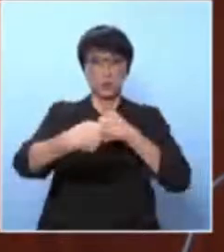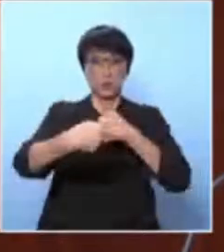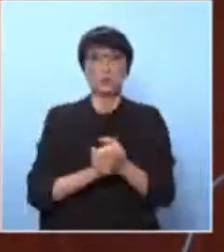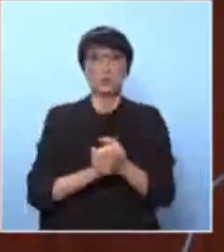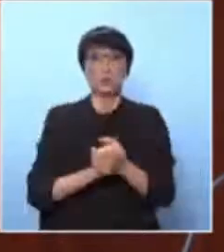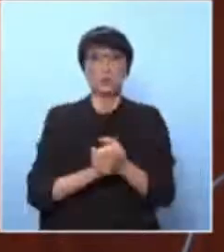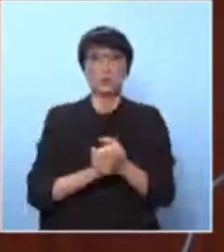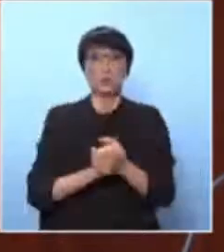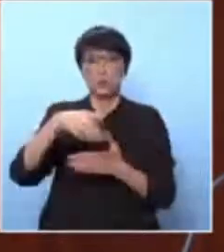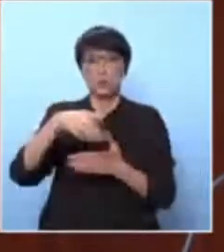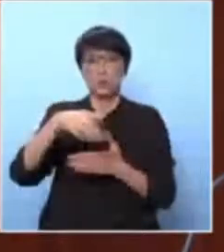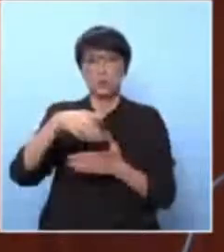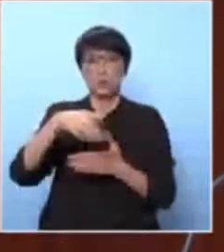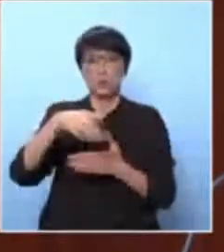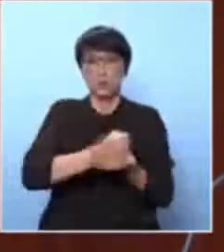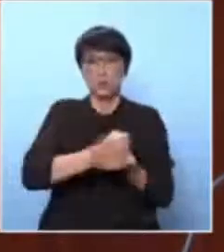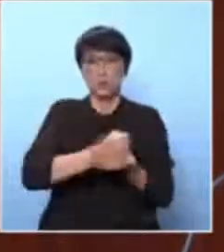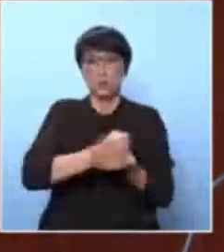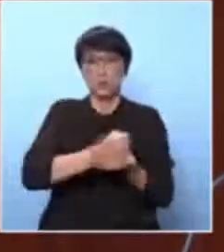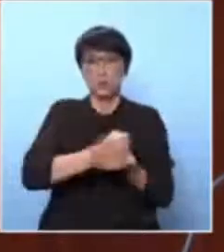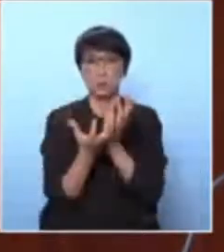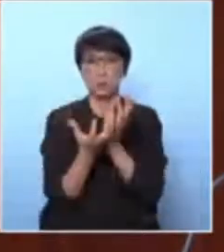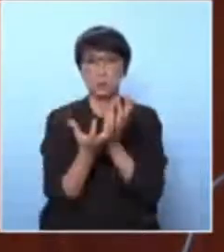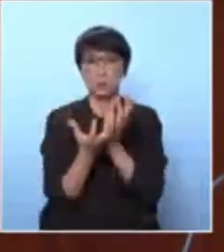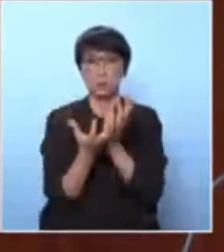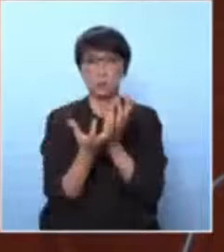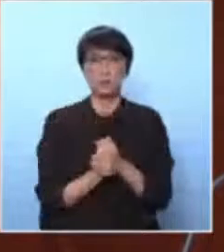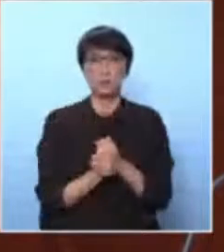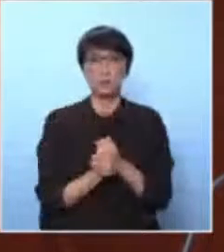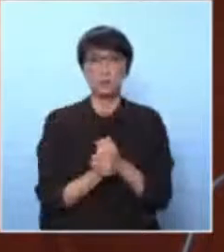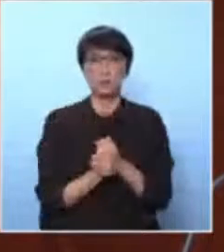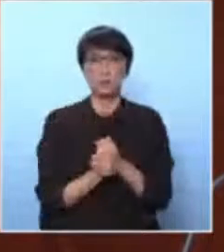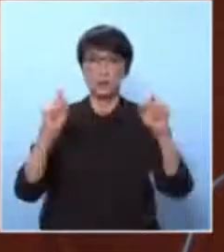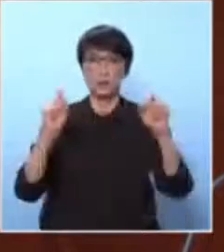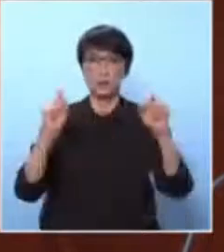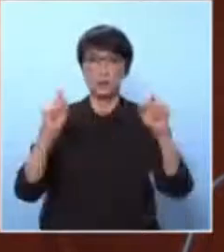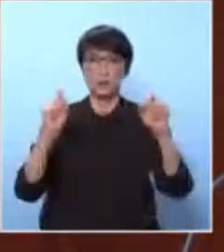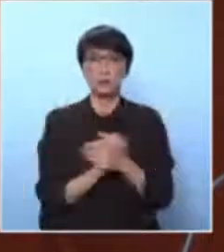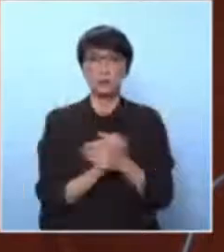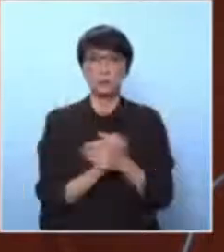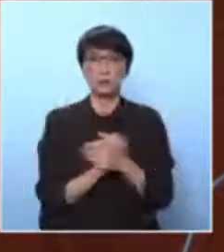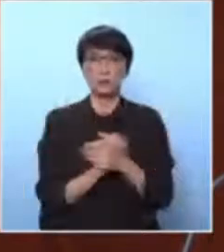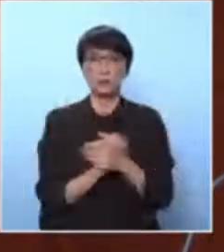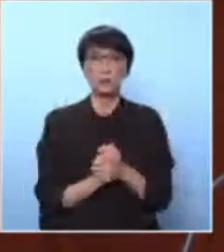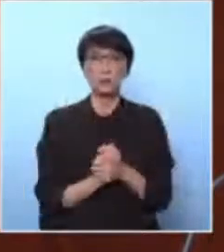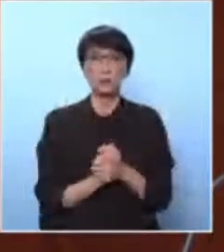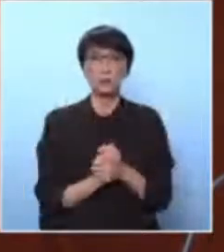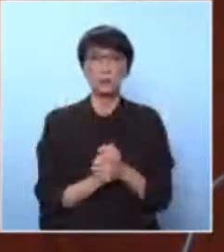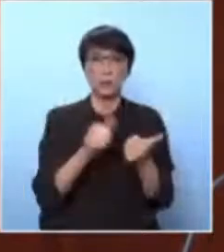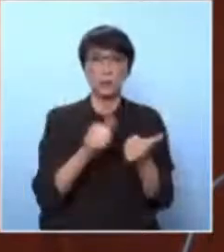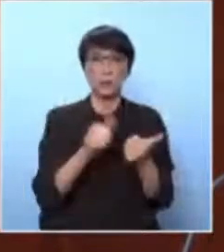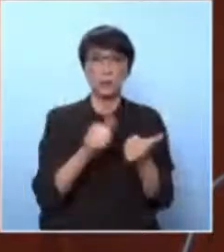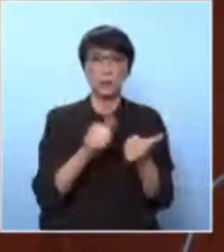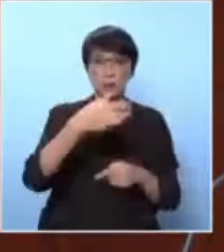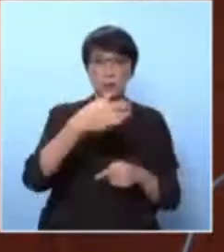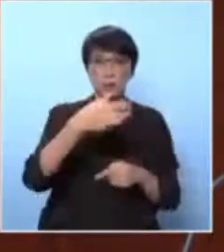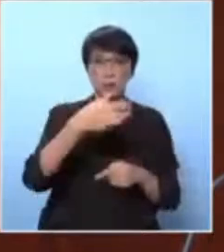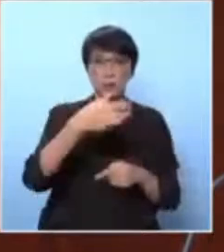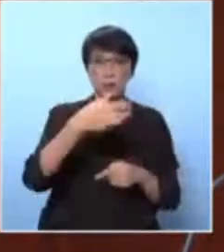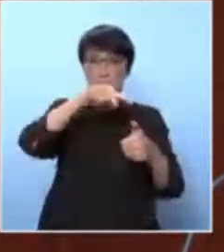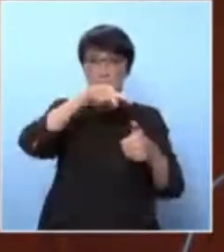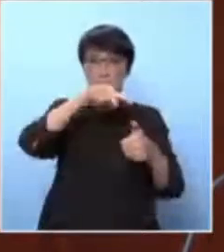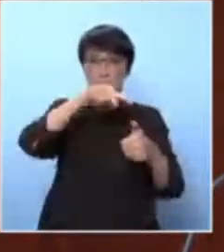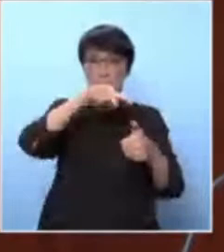under the primary evaluation approach. That is, to directly approve applications for registration of drugs and